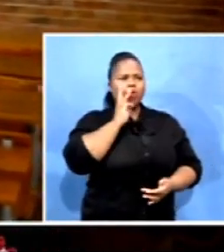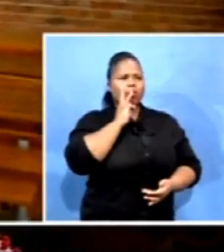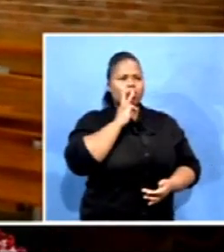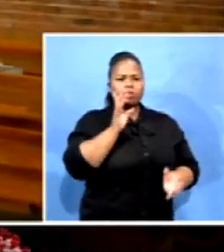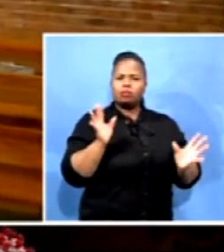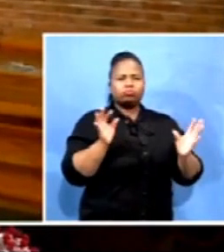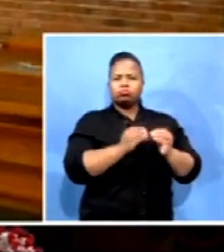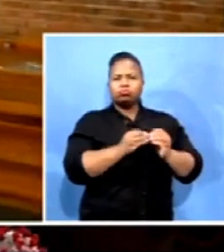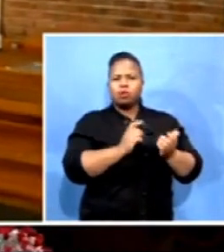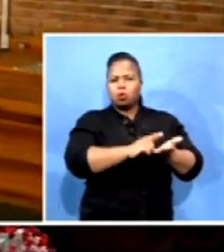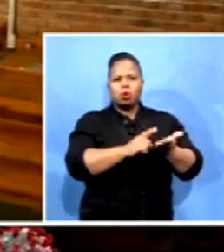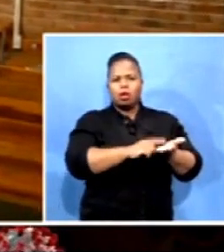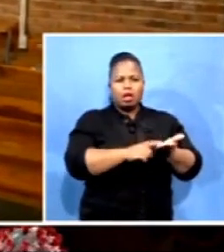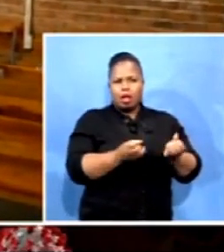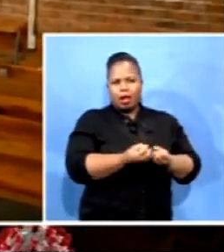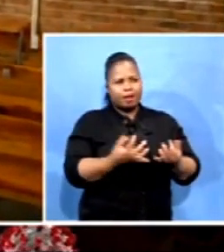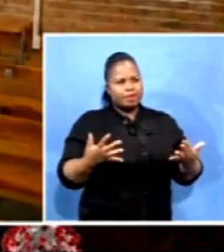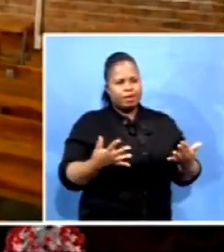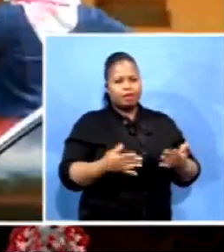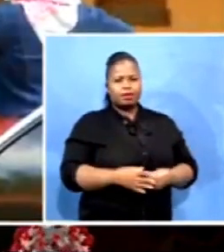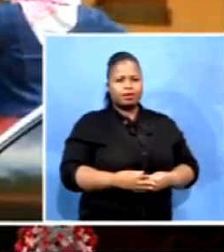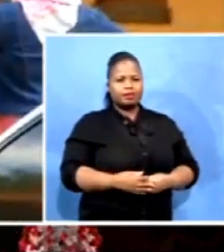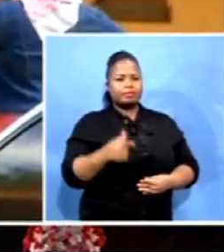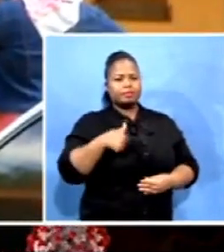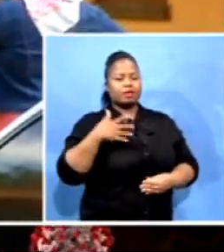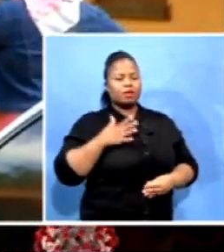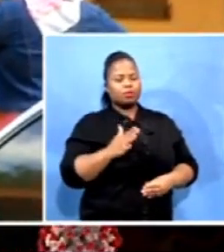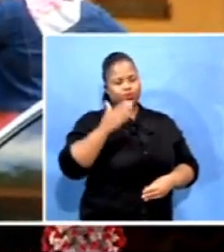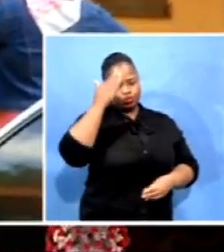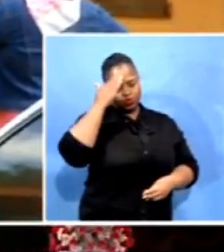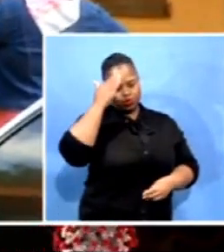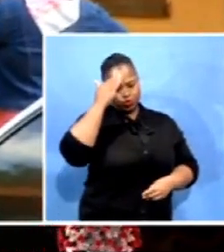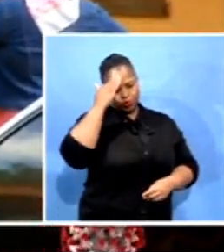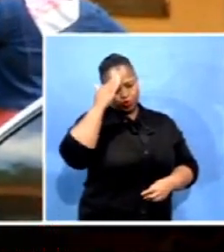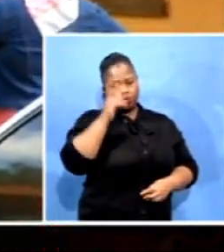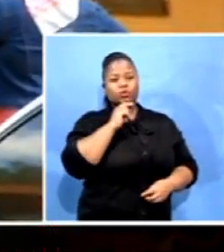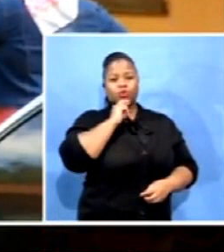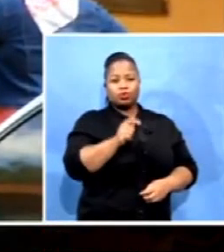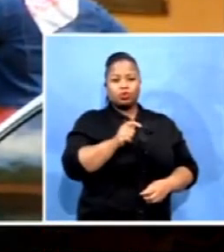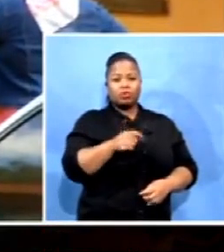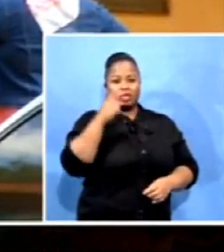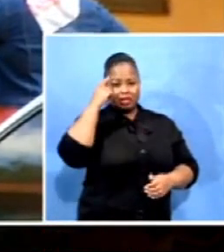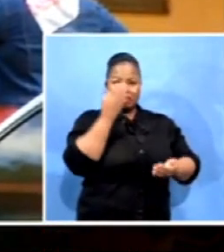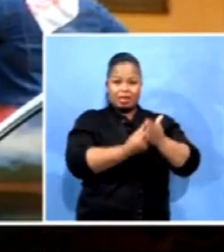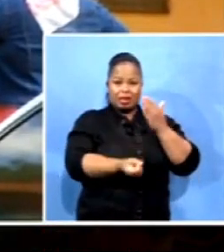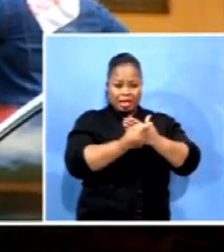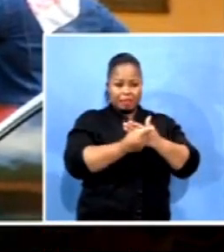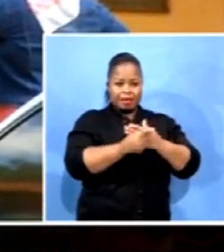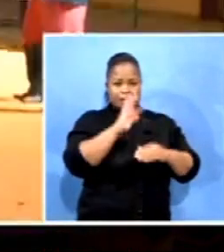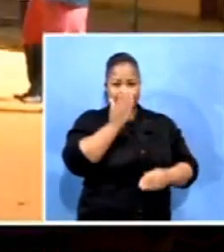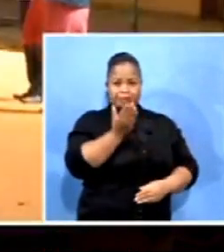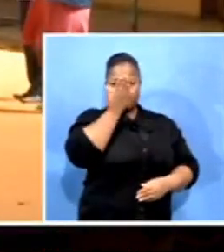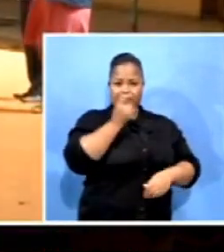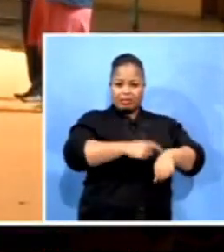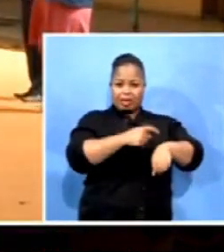supply? What I'm trying to basically get at is that, can it be done in this proposed time frame that you guys have been given?